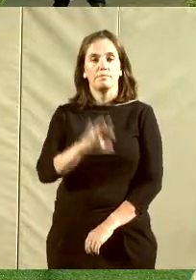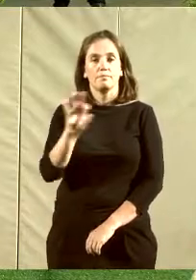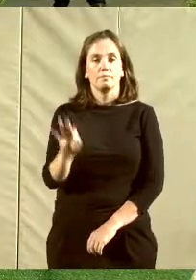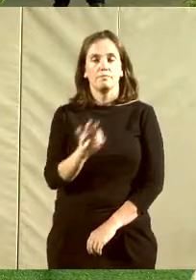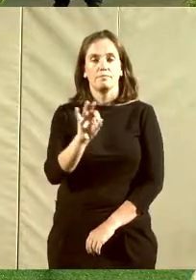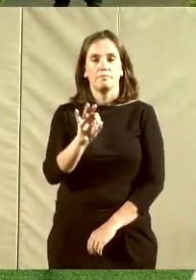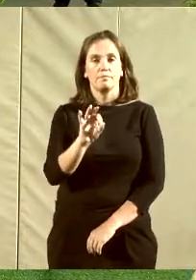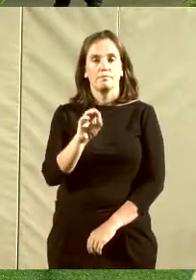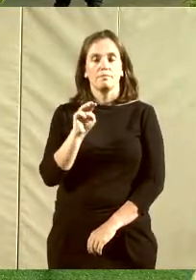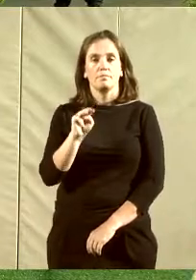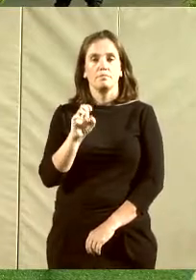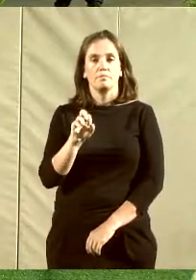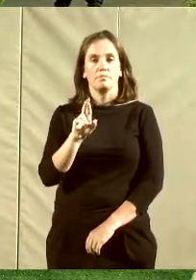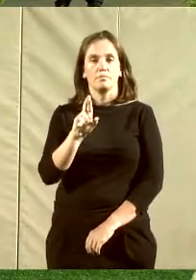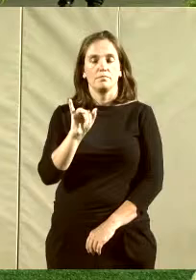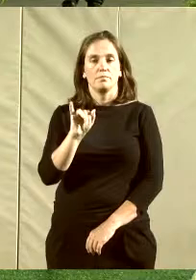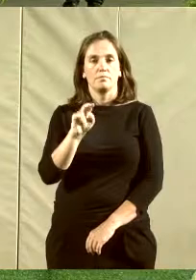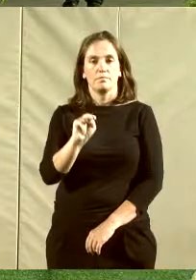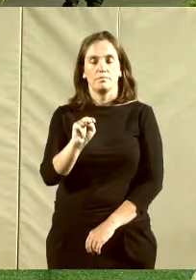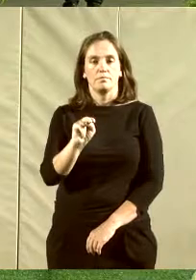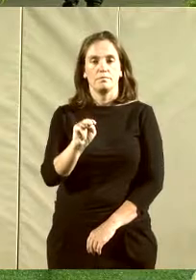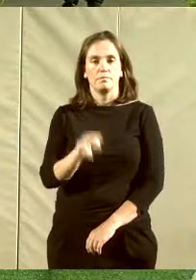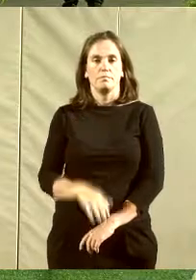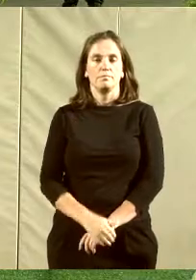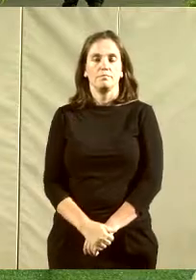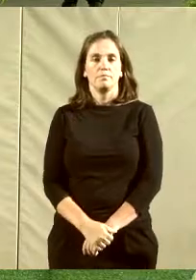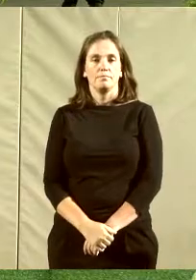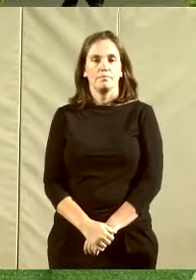Francisco Abraham Morin.